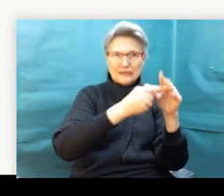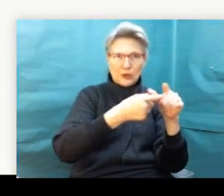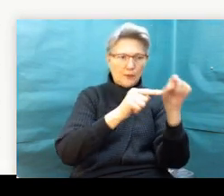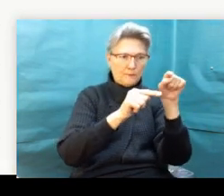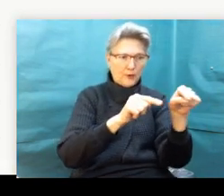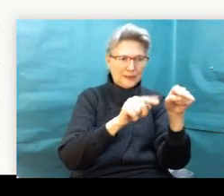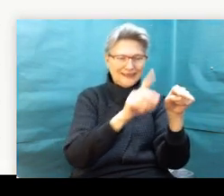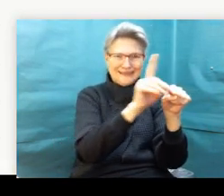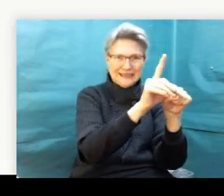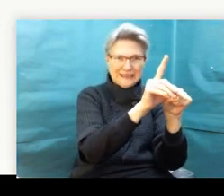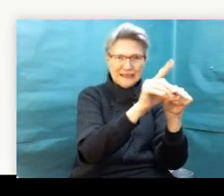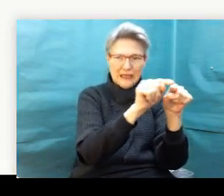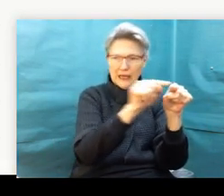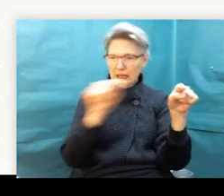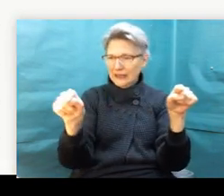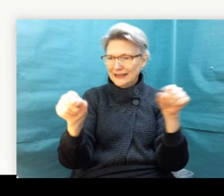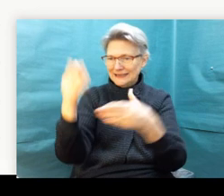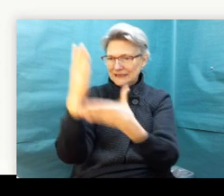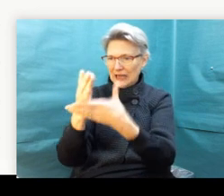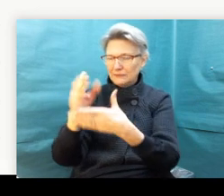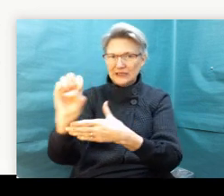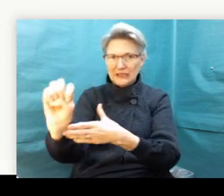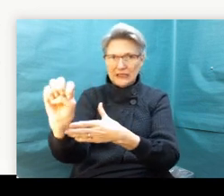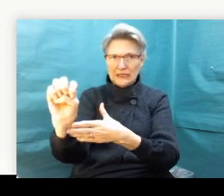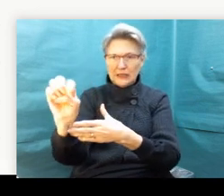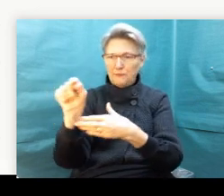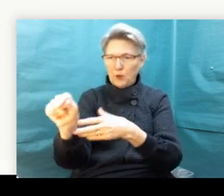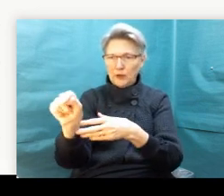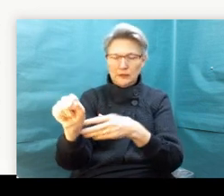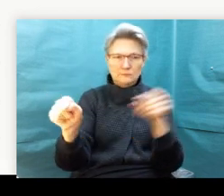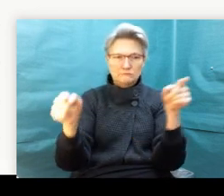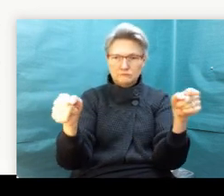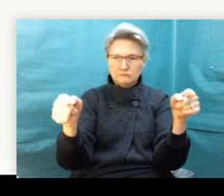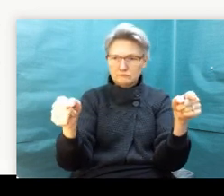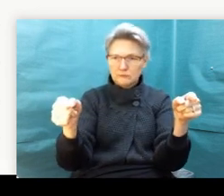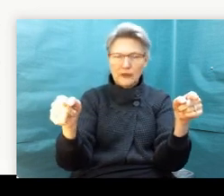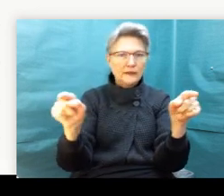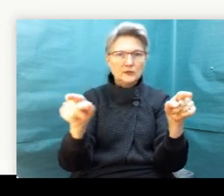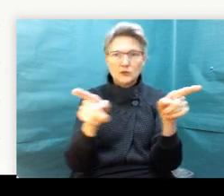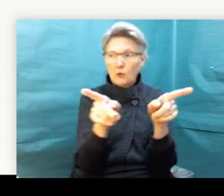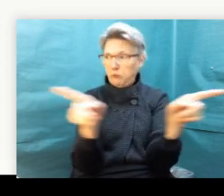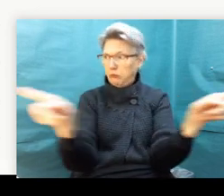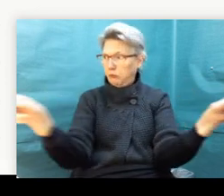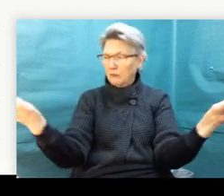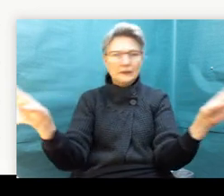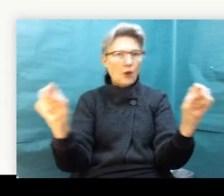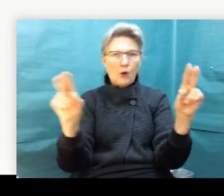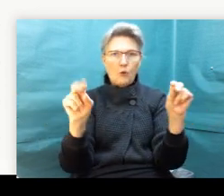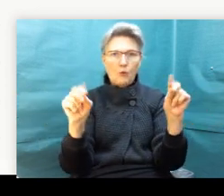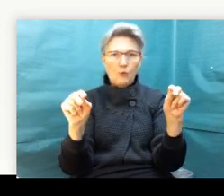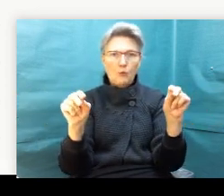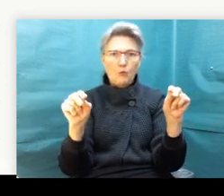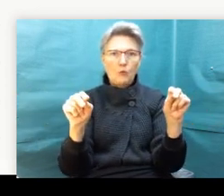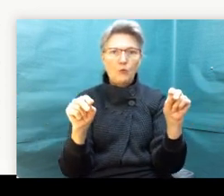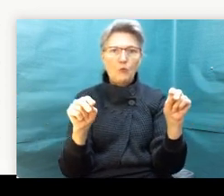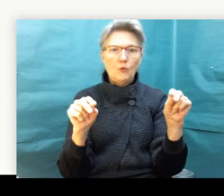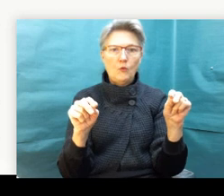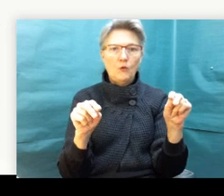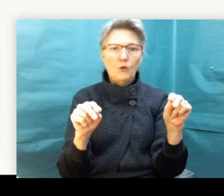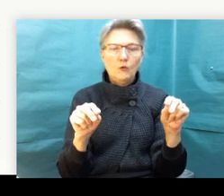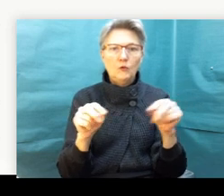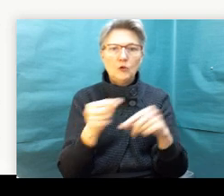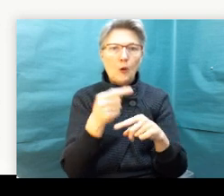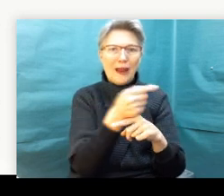and an ending point where E is. It doesn't continue on forever. There's no arrows to represent that. So